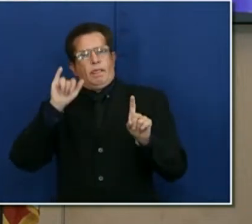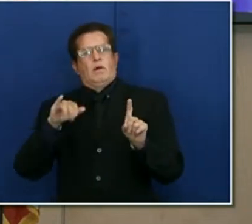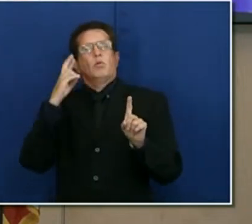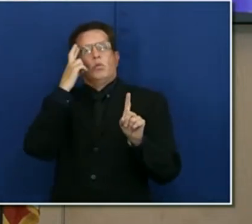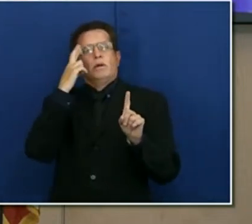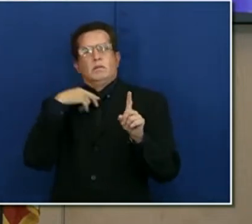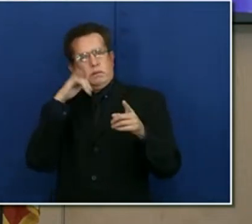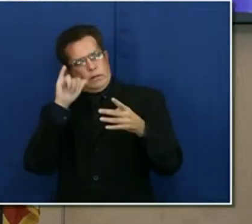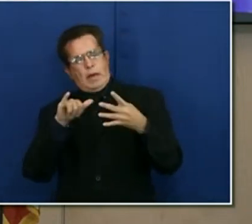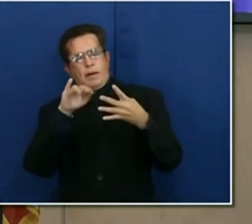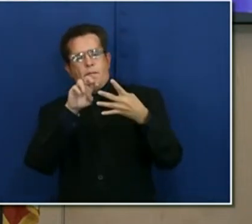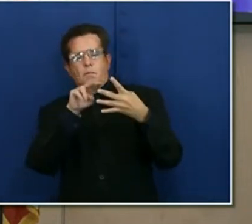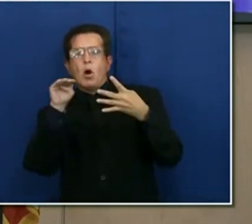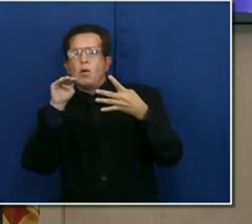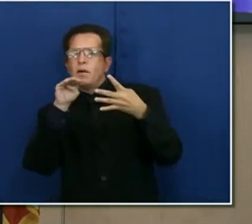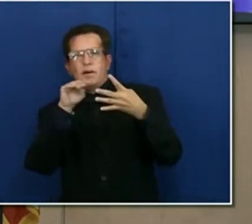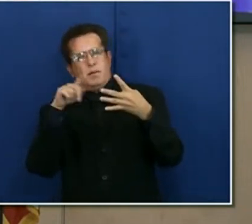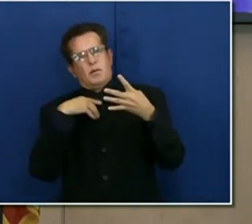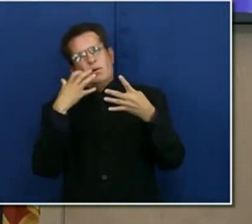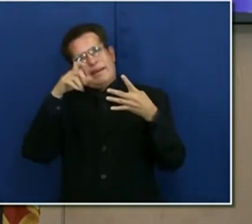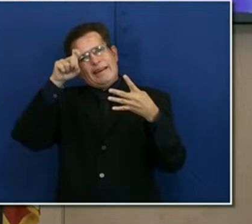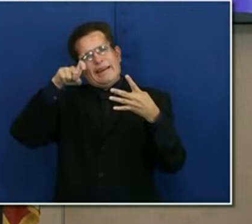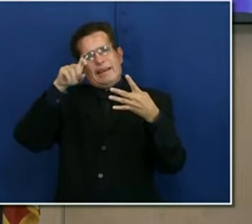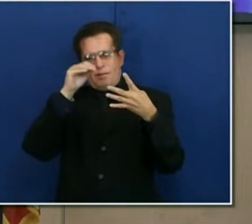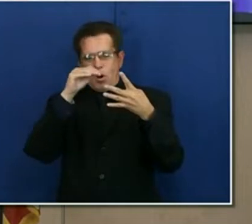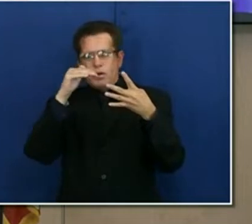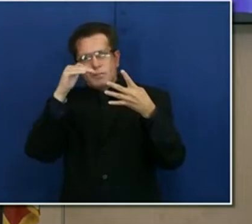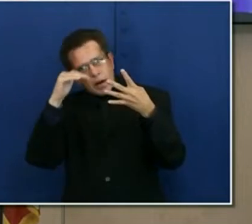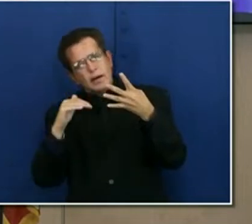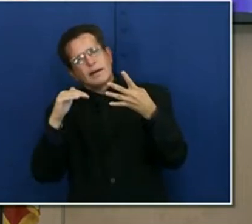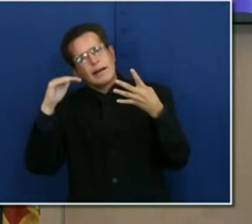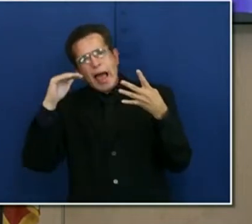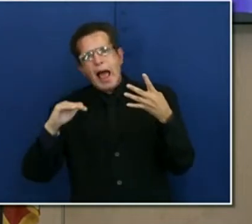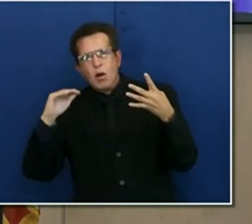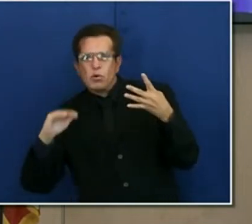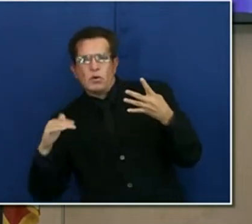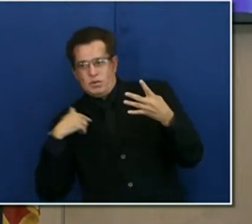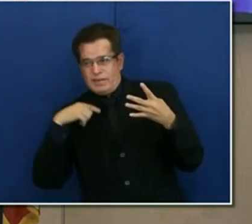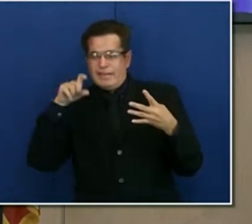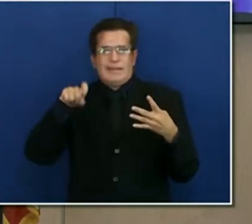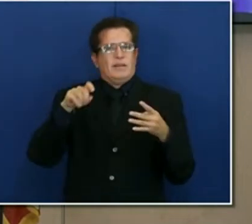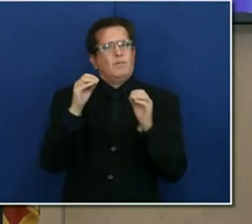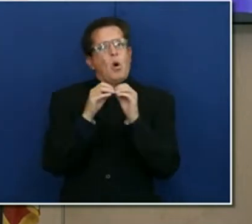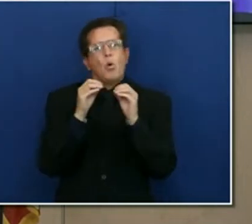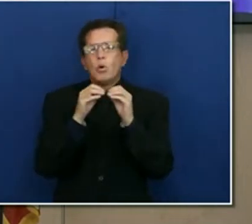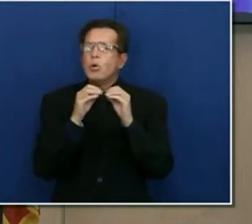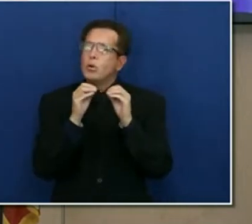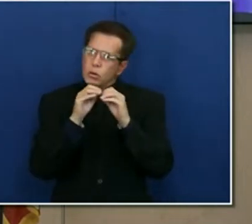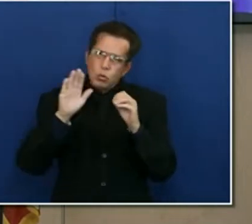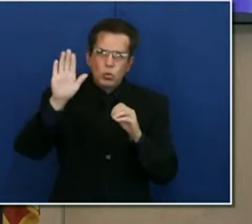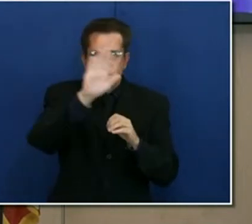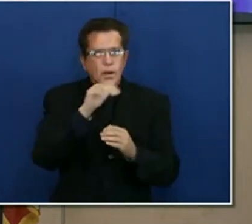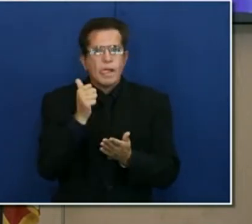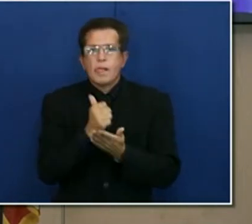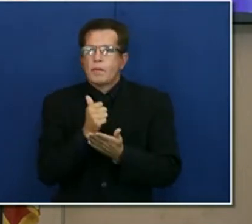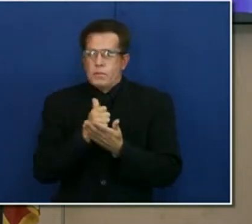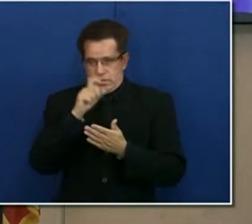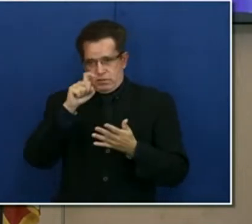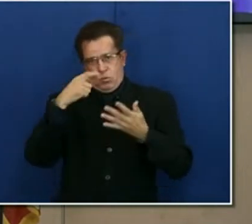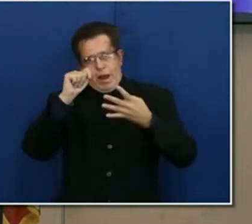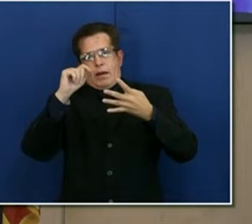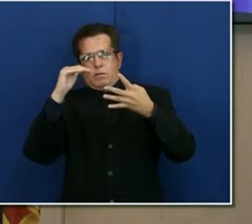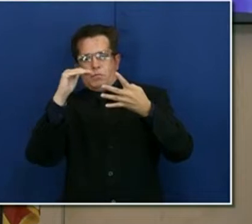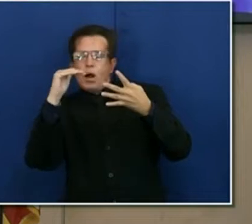testing. But we want to be in a position where our numbers are descending, where the conversation is, are we at a point we might move into a lower